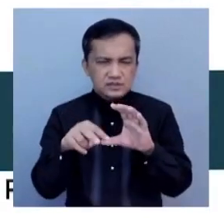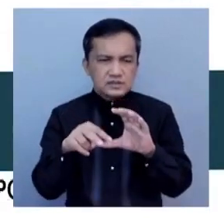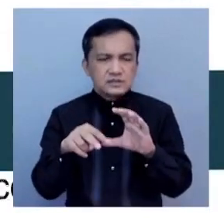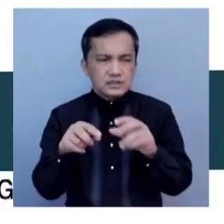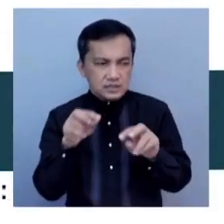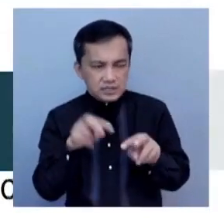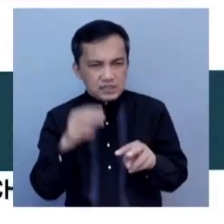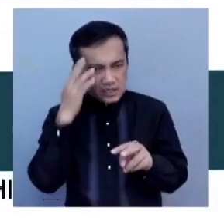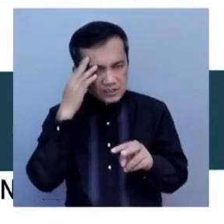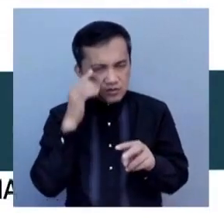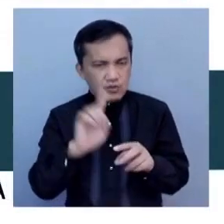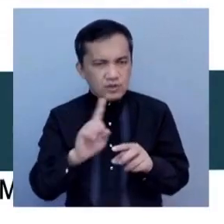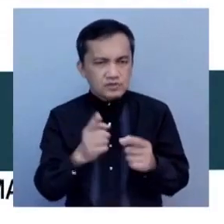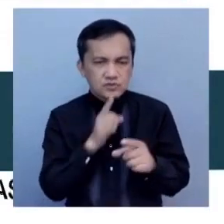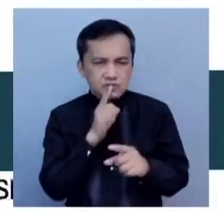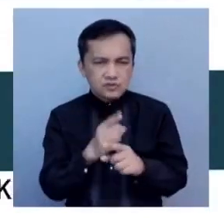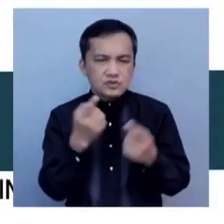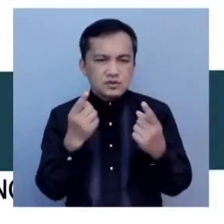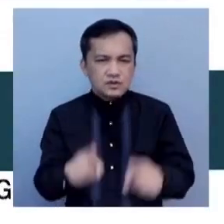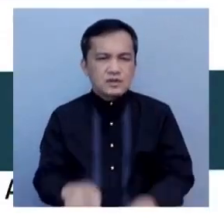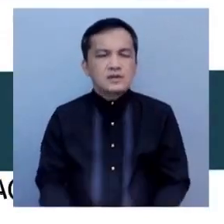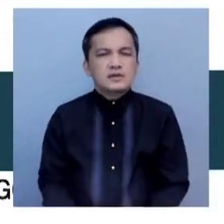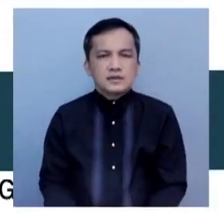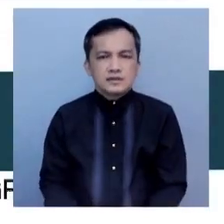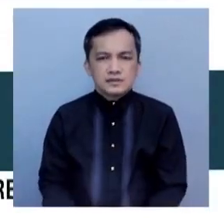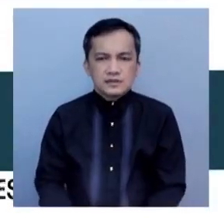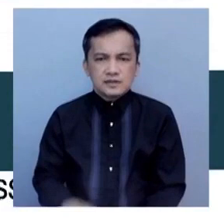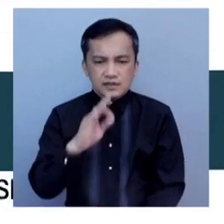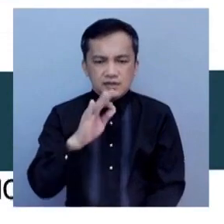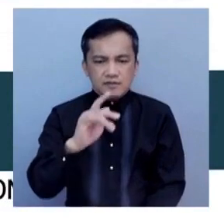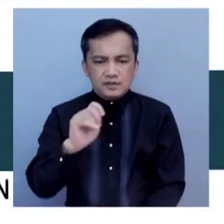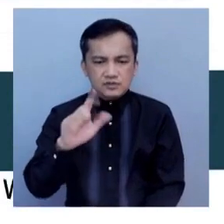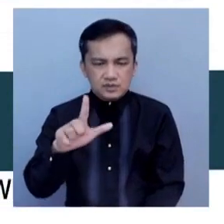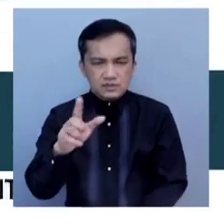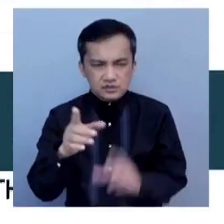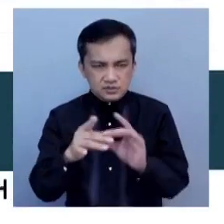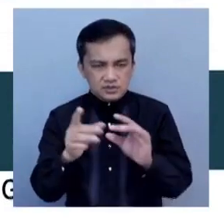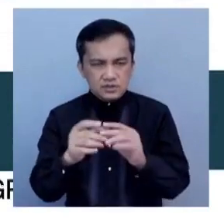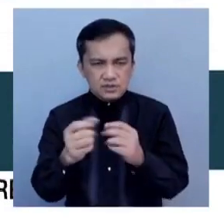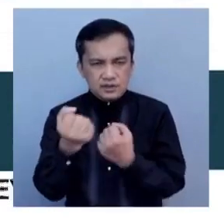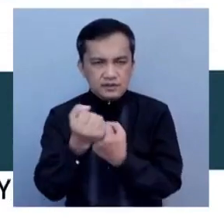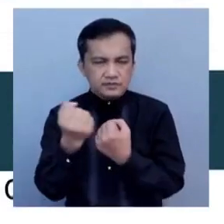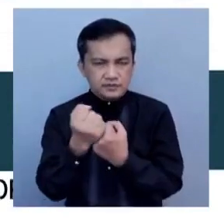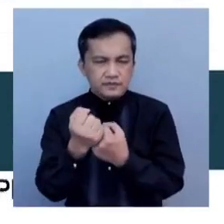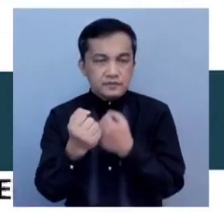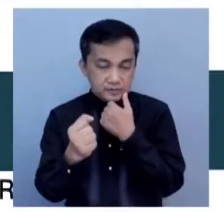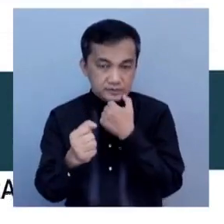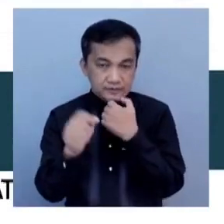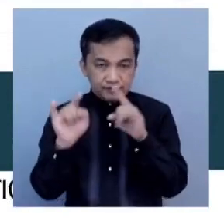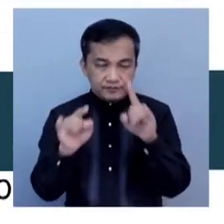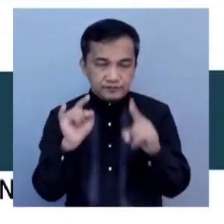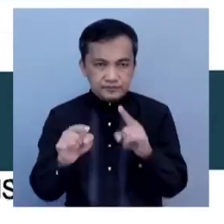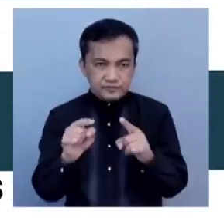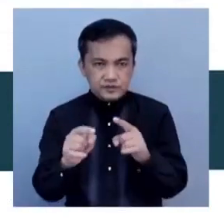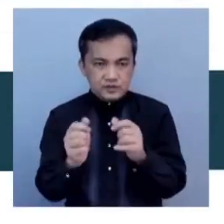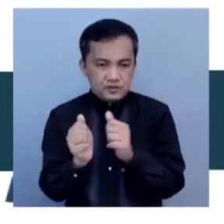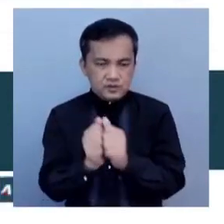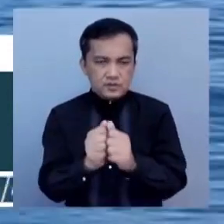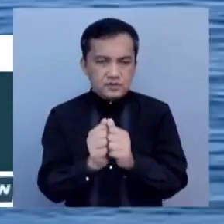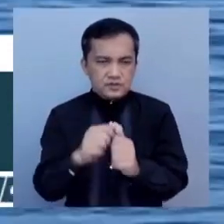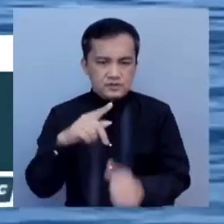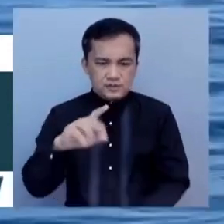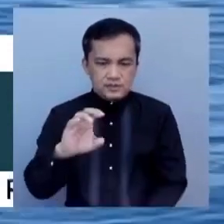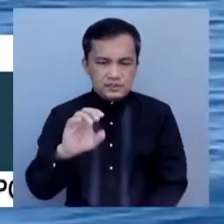what really happened. We have more factual narrative and it's supported by those media who boarded our Philippine Coast Guard